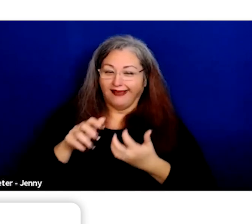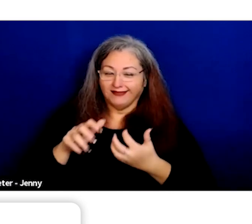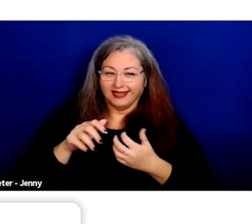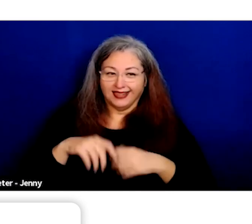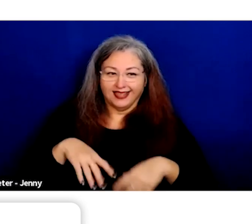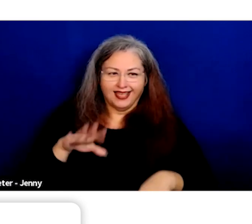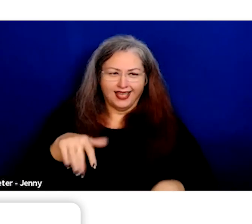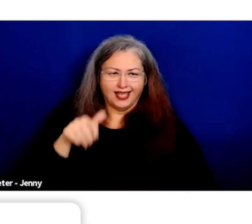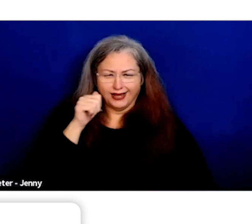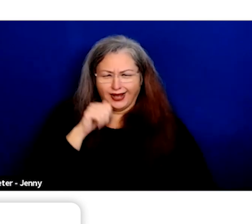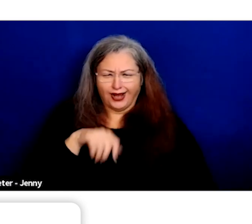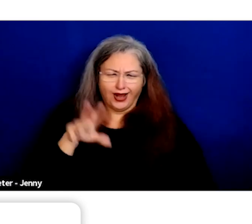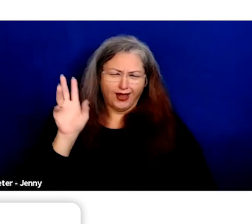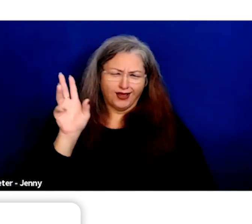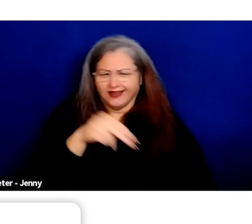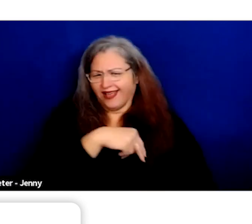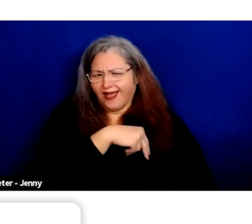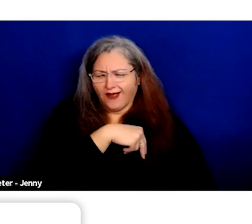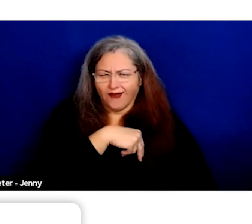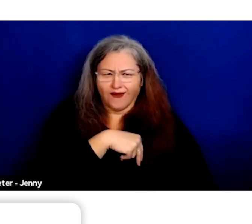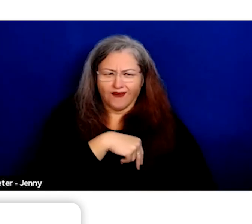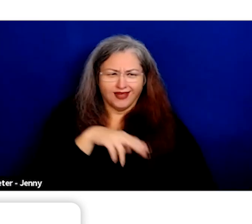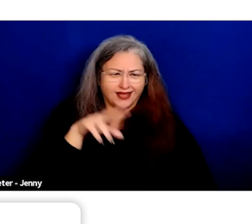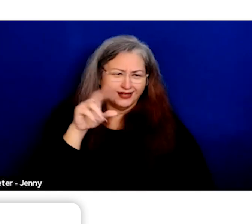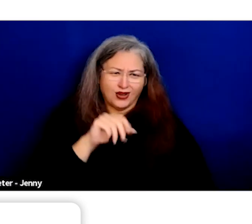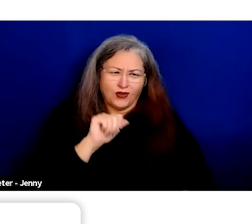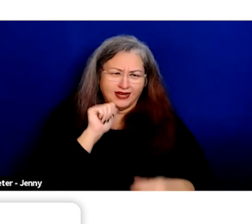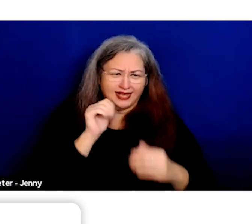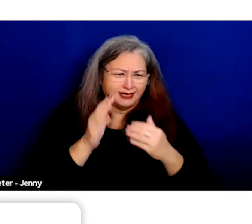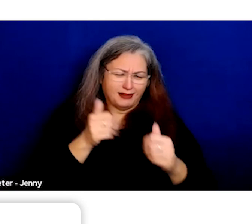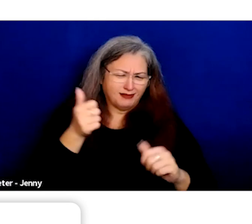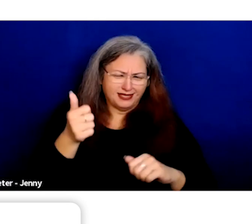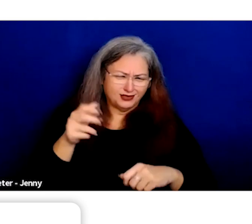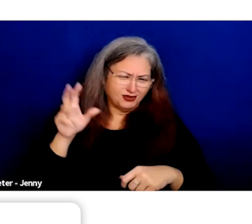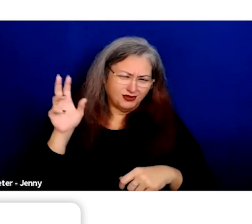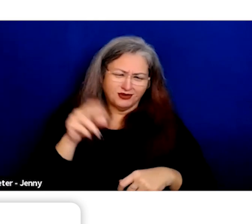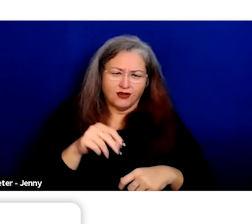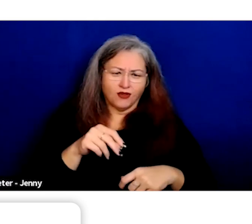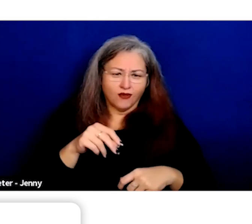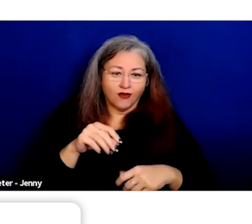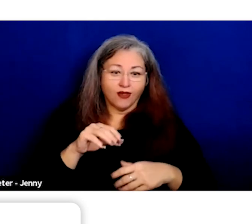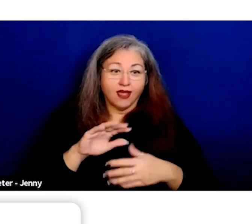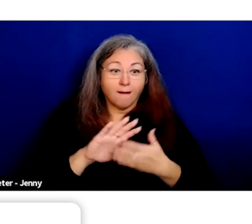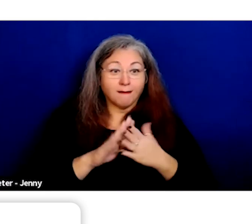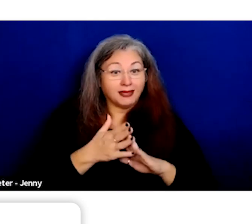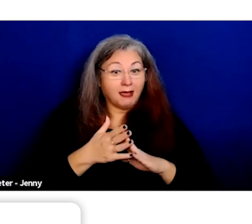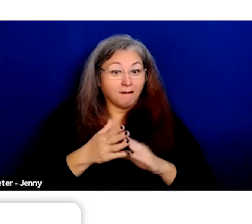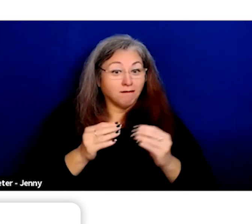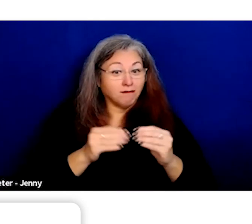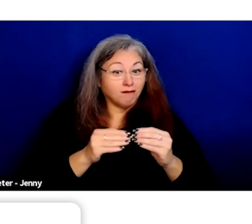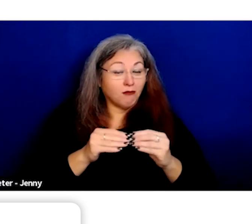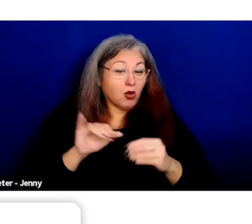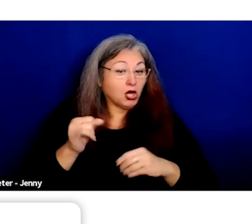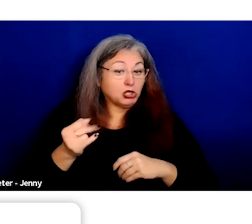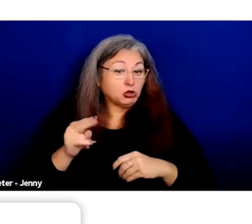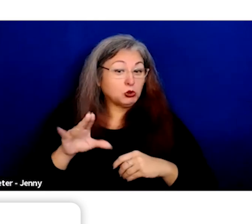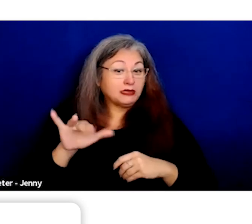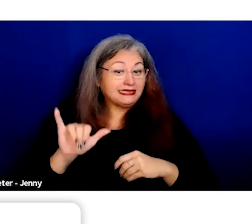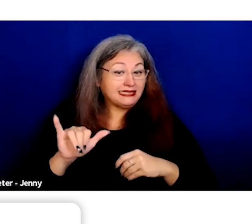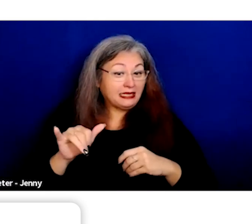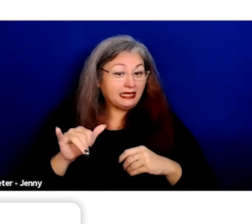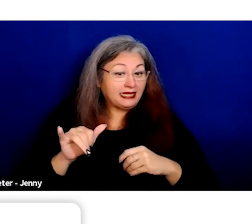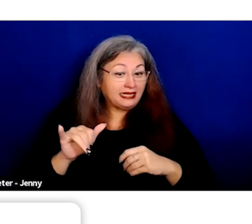Girl, no. No, it doesn't get easier. It gets juicier. It